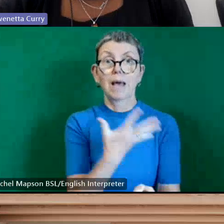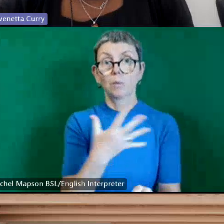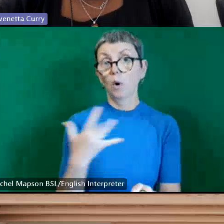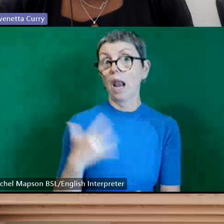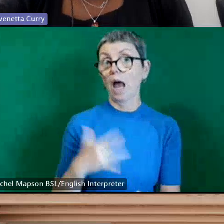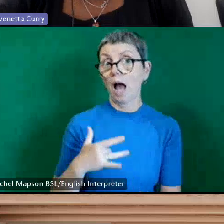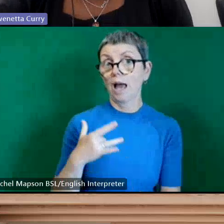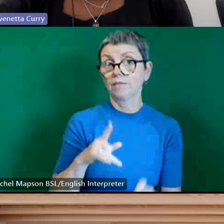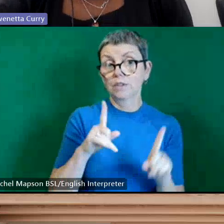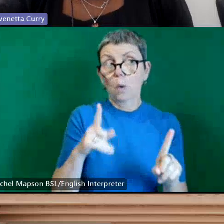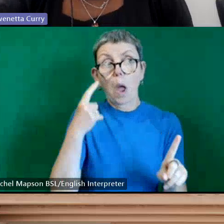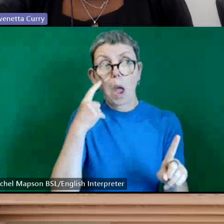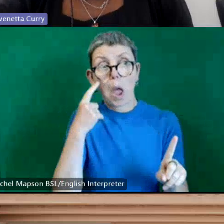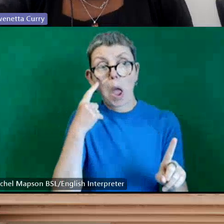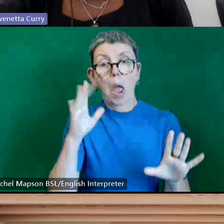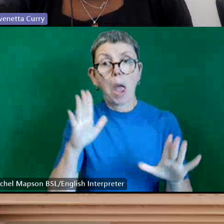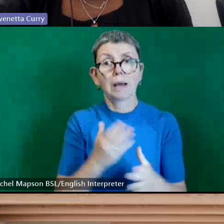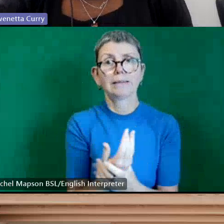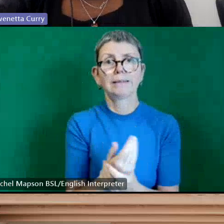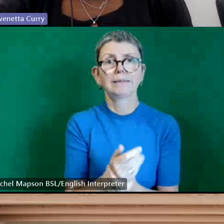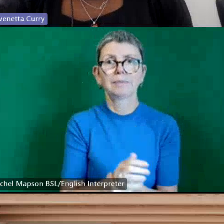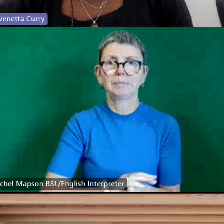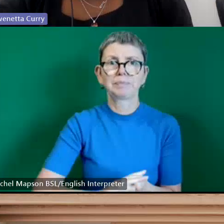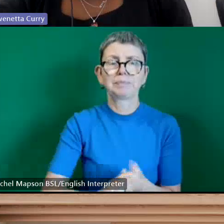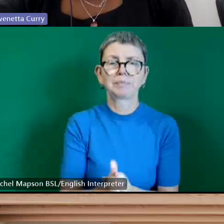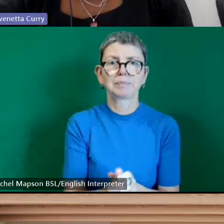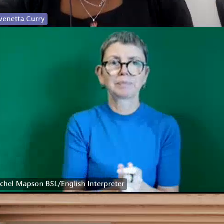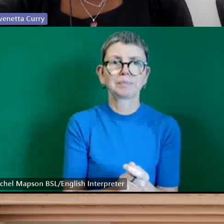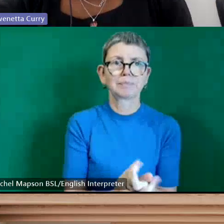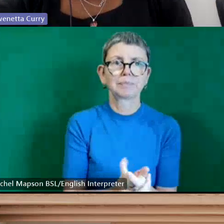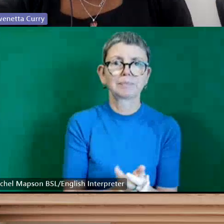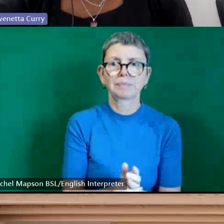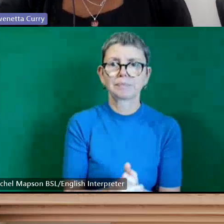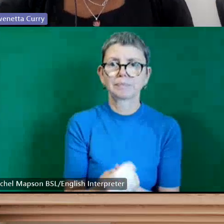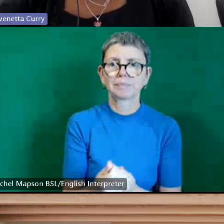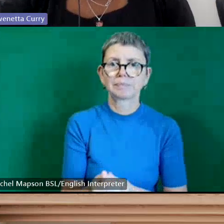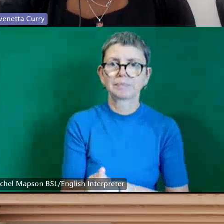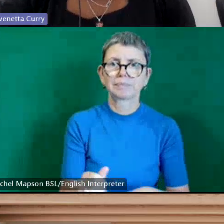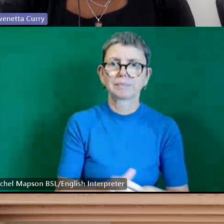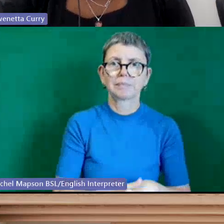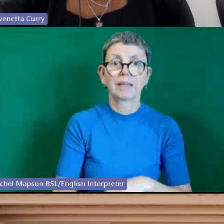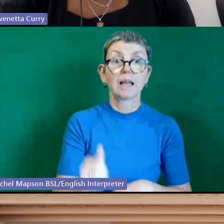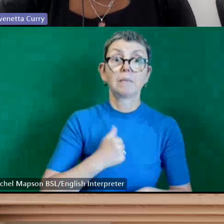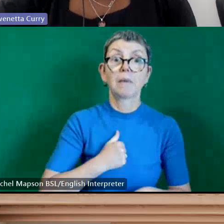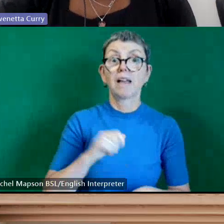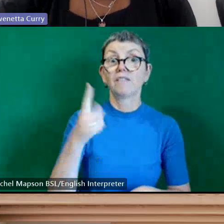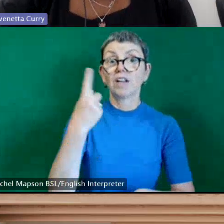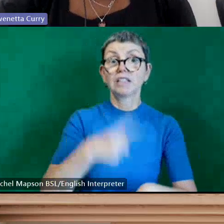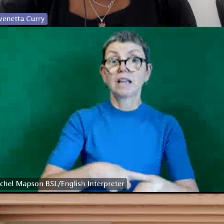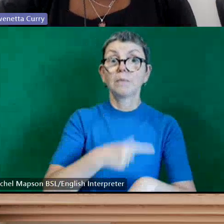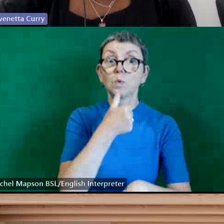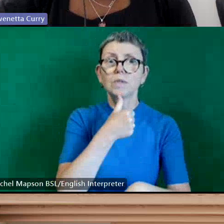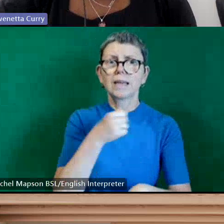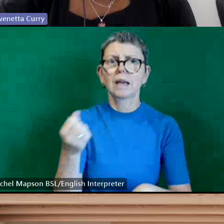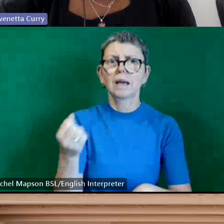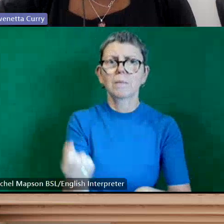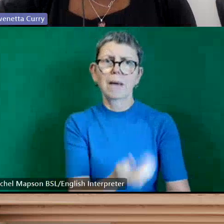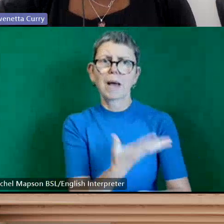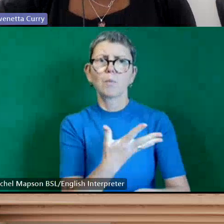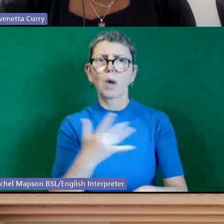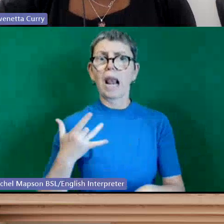moment, and we will load the slides. Let's see. This is my first time using PowerPoint Live, but it seems to be